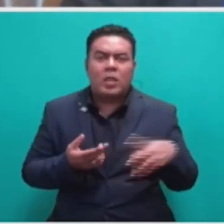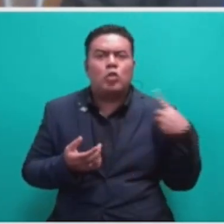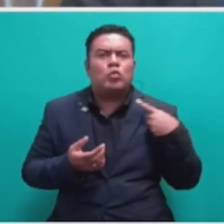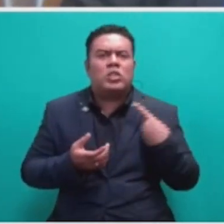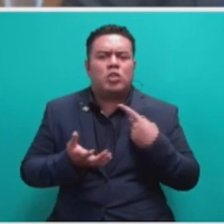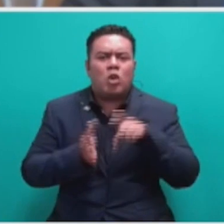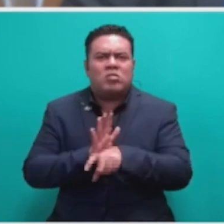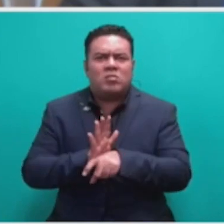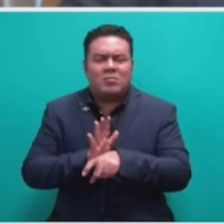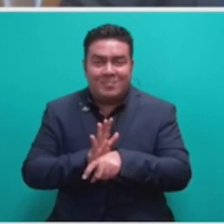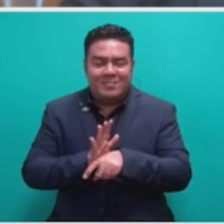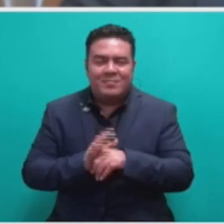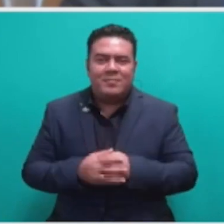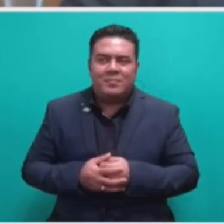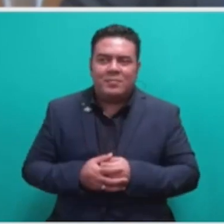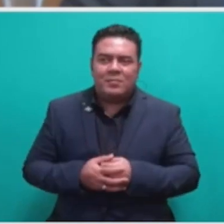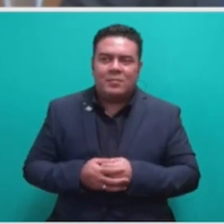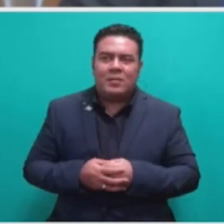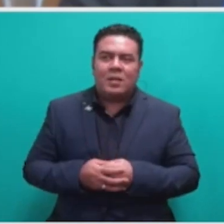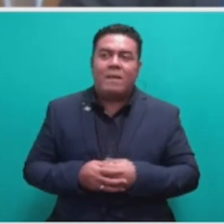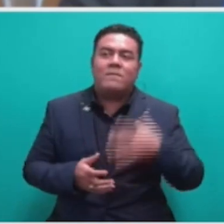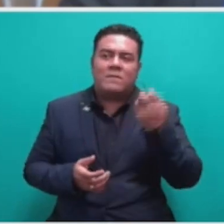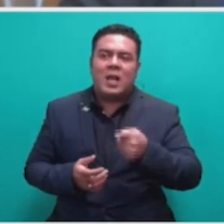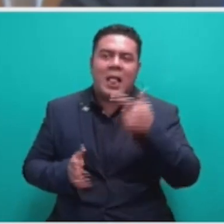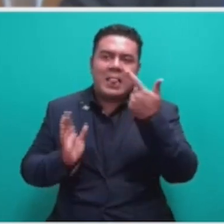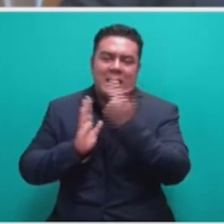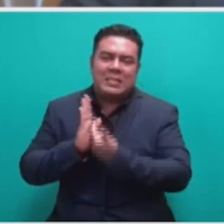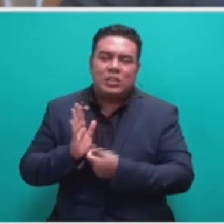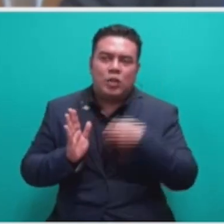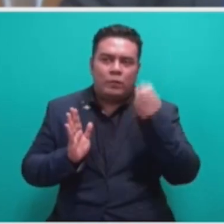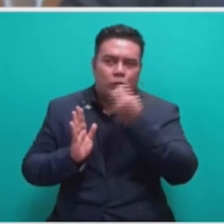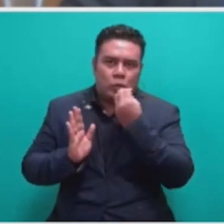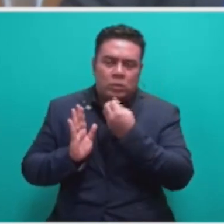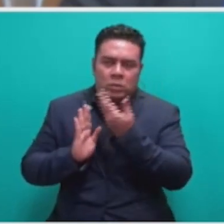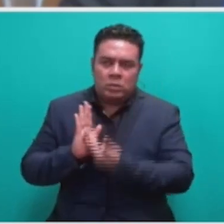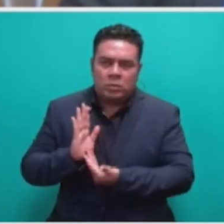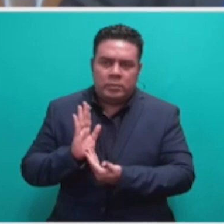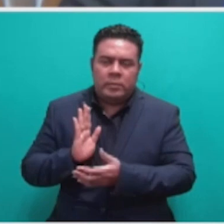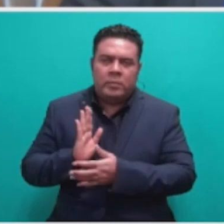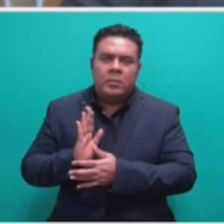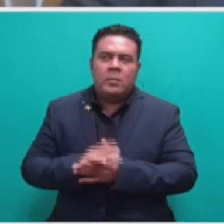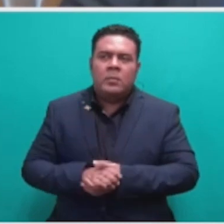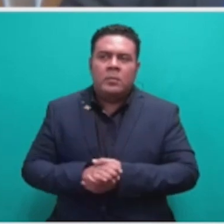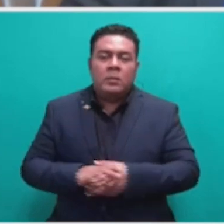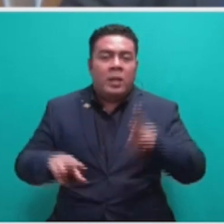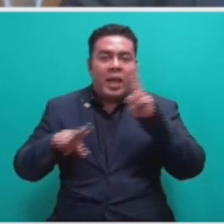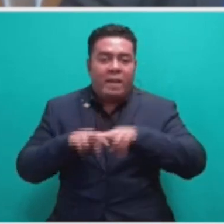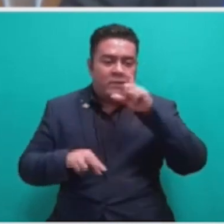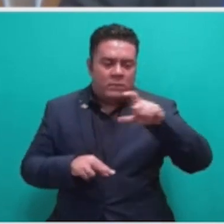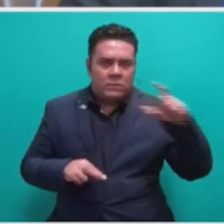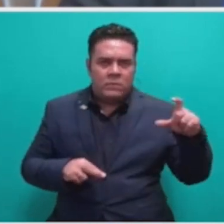in fact, Mr. Speaker, I just got the list of food items in particular from the FCCC.